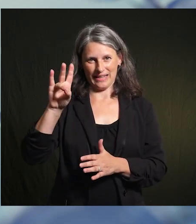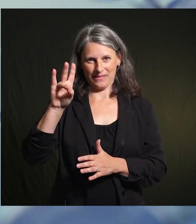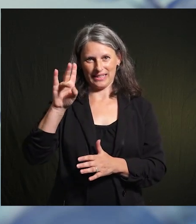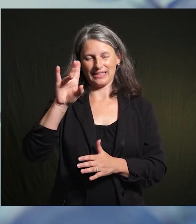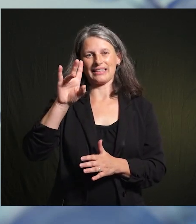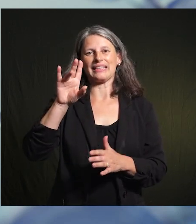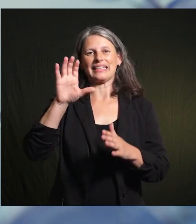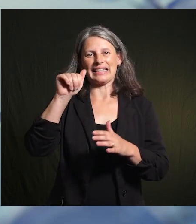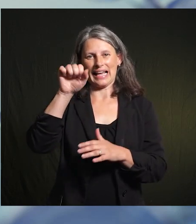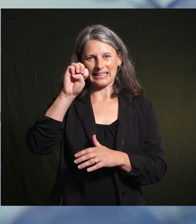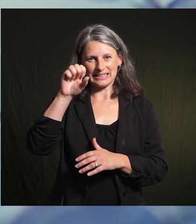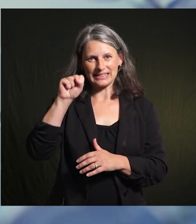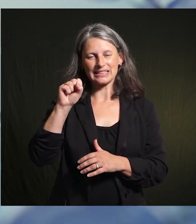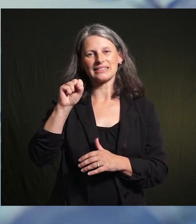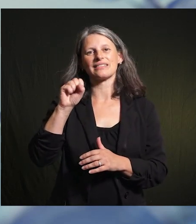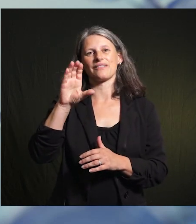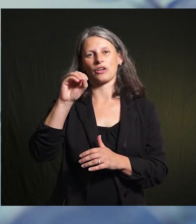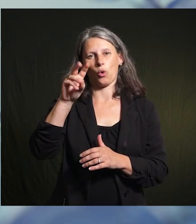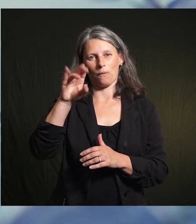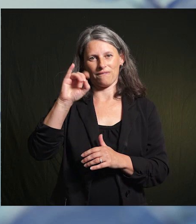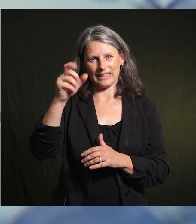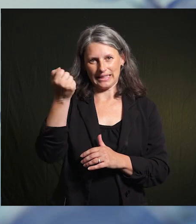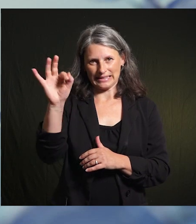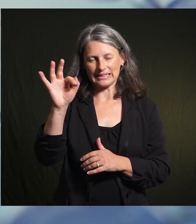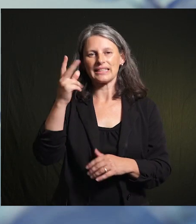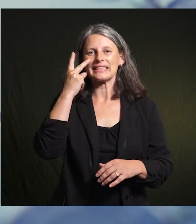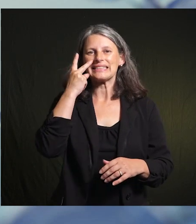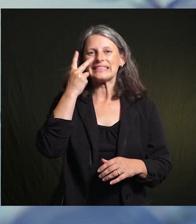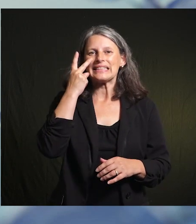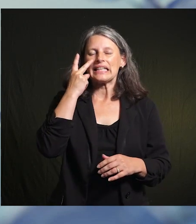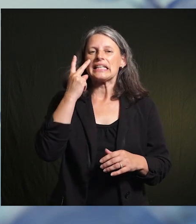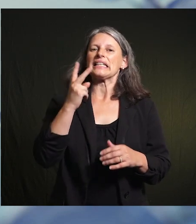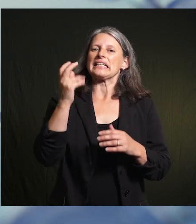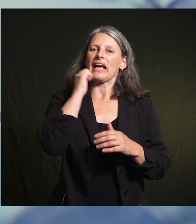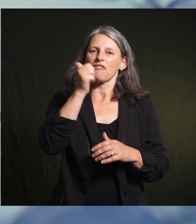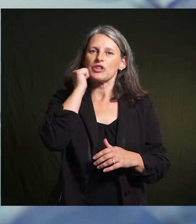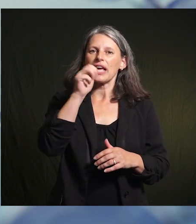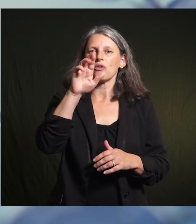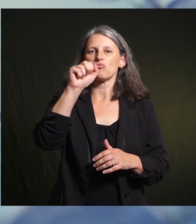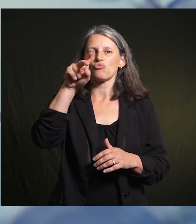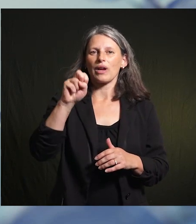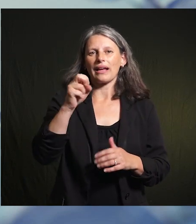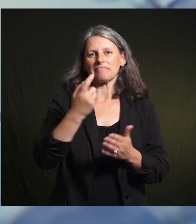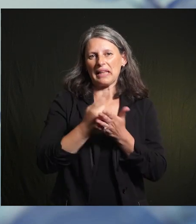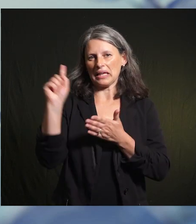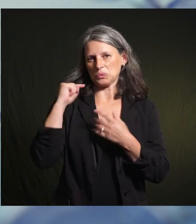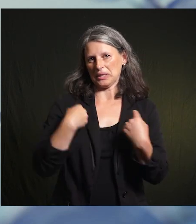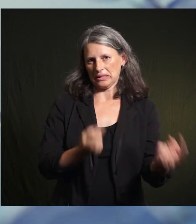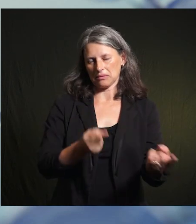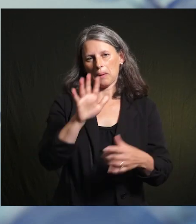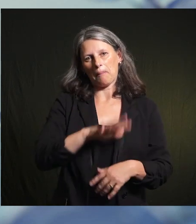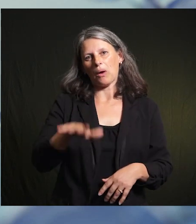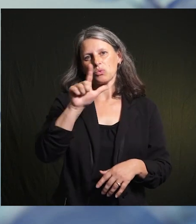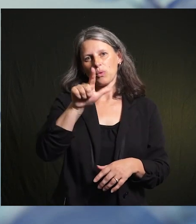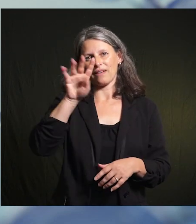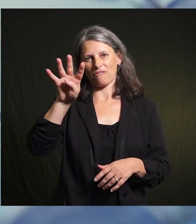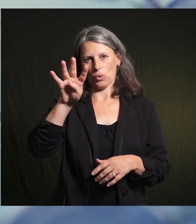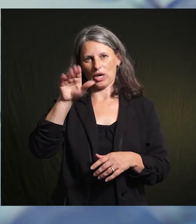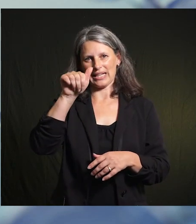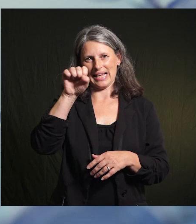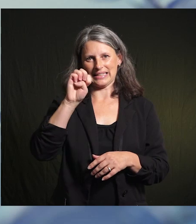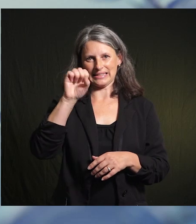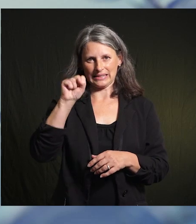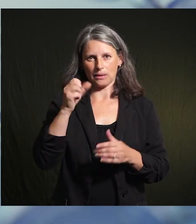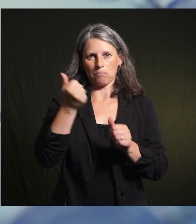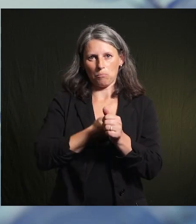66,627 diagnosed cases of COVID-19. We're seeing a rate day over the last week of about 24 cases per million